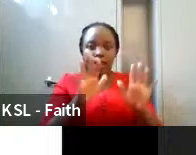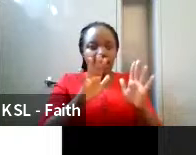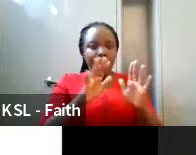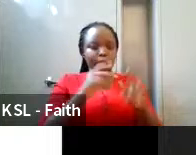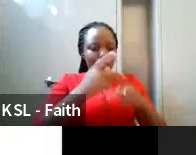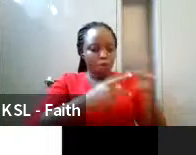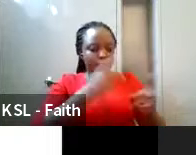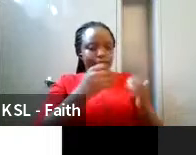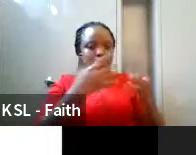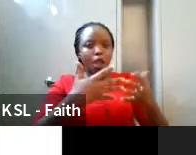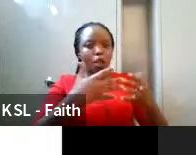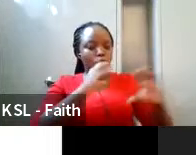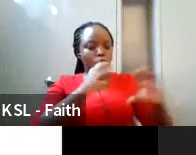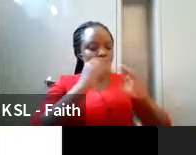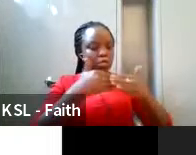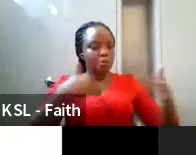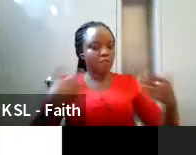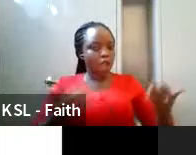from.